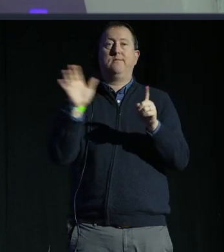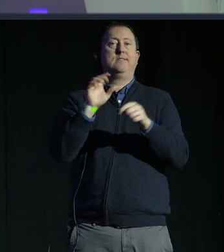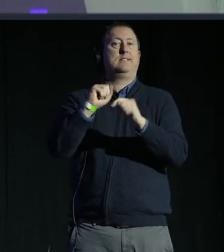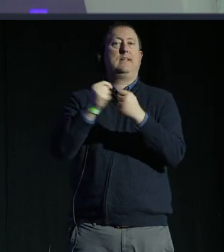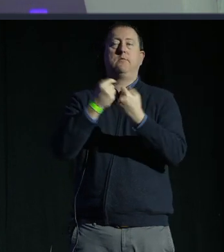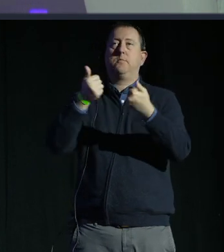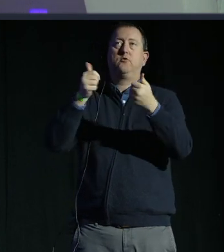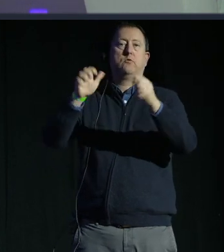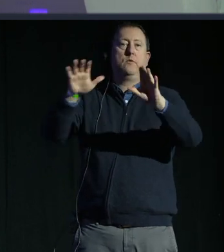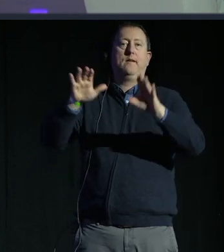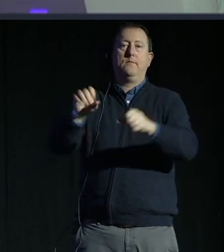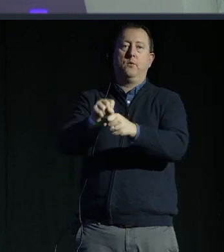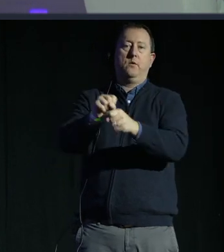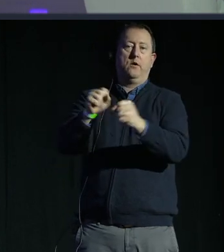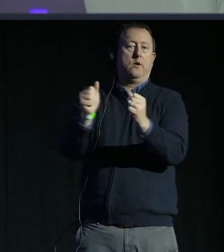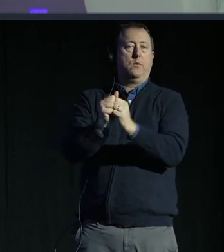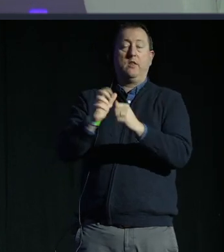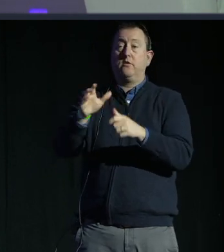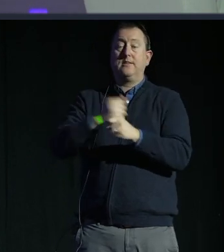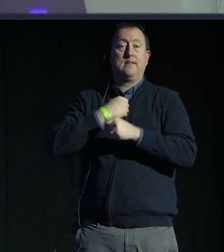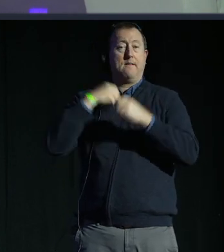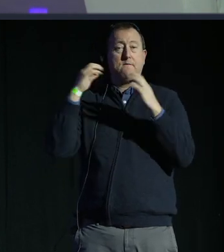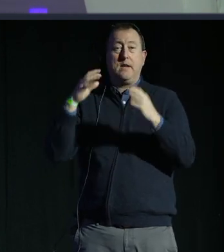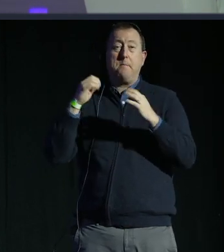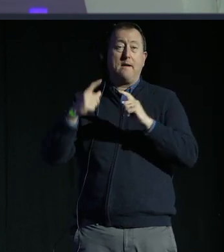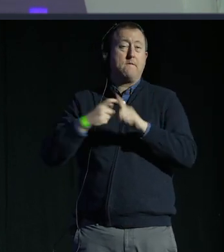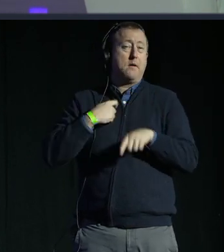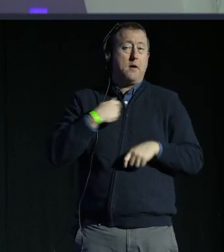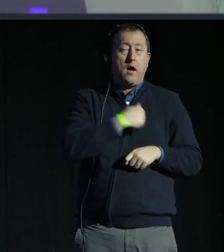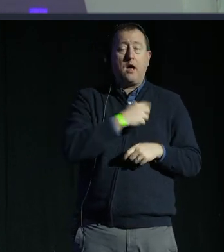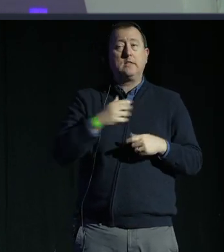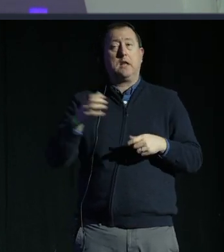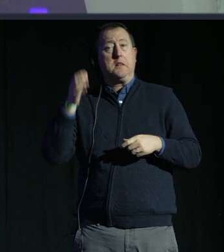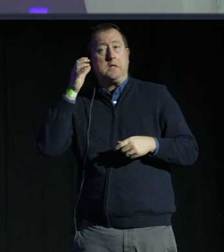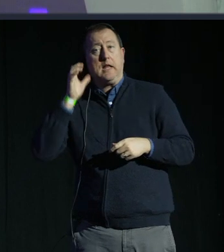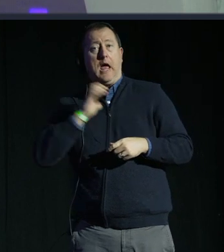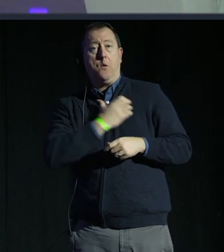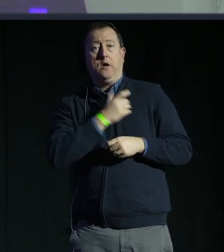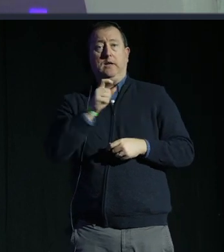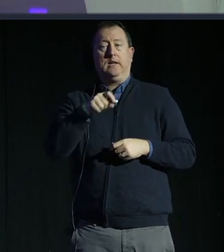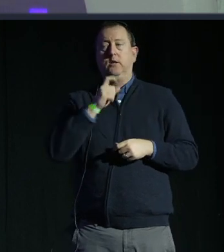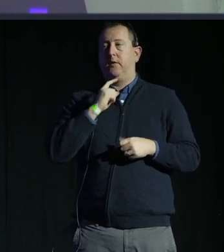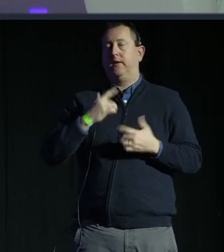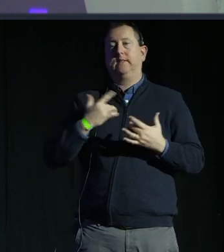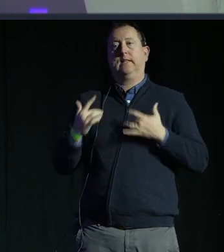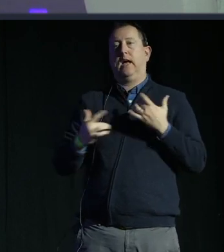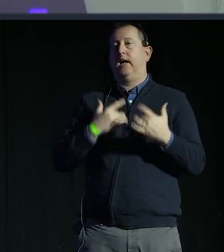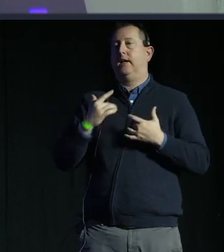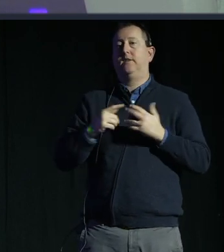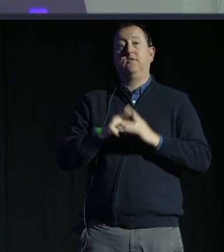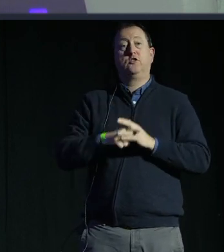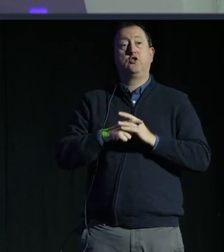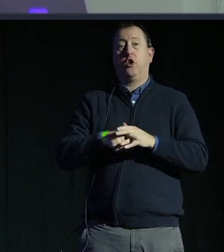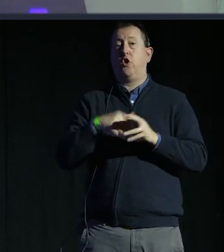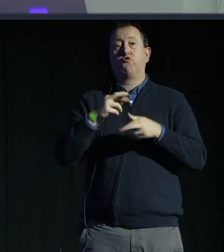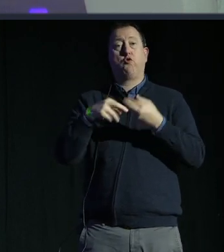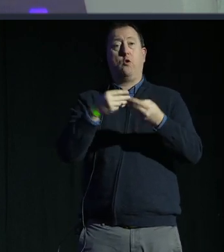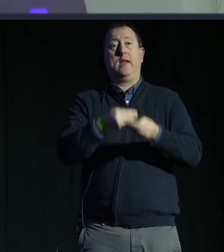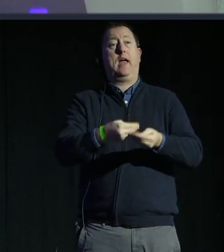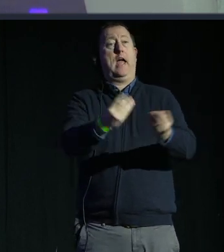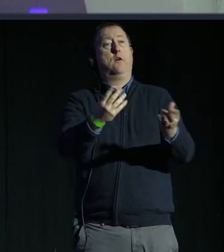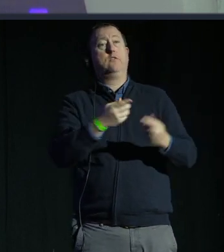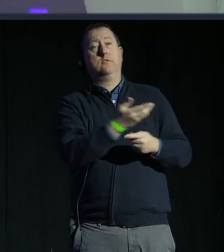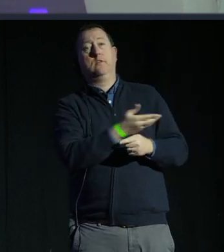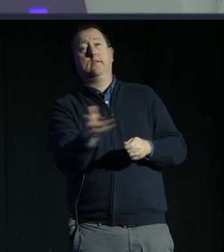take feedback from us and vice versa, listening to the needs that we had. And so really excited to be able to start to roll that out to our users here as